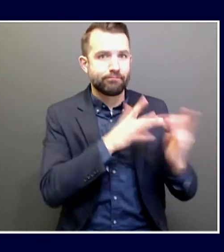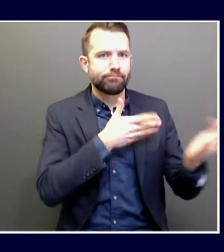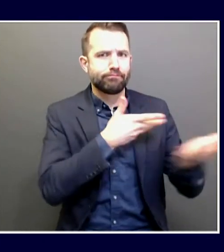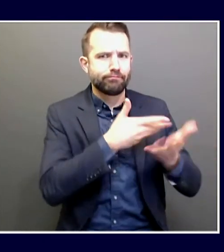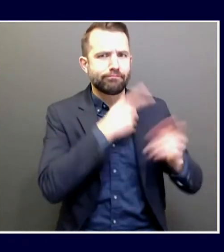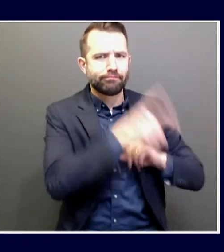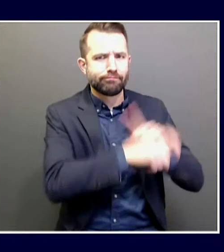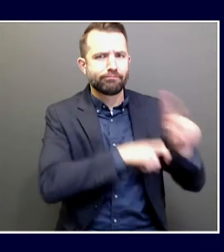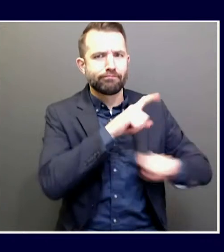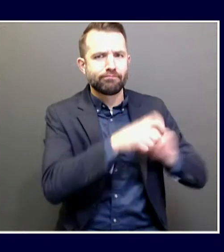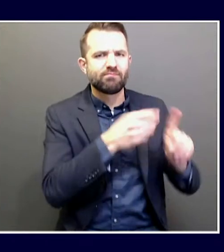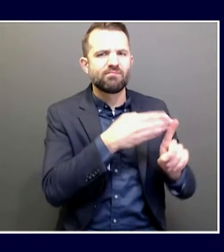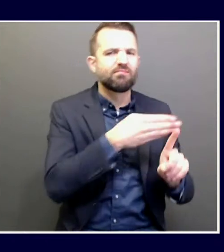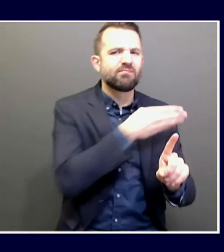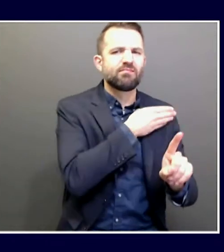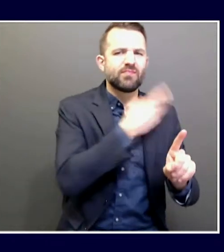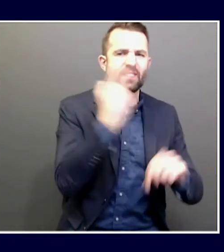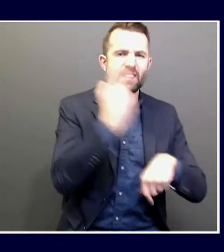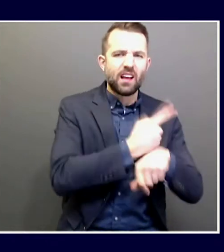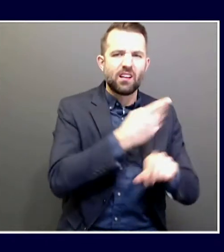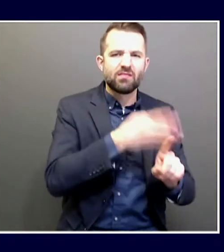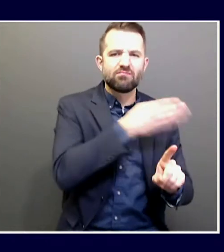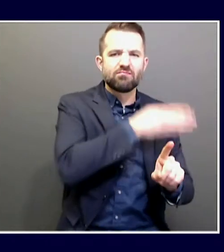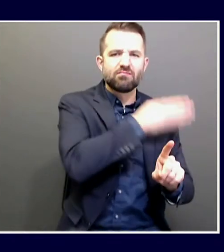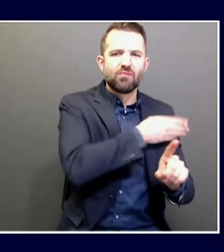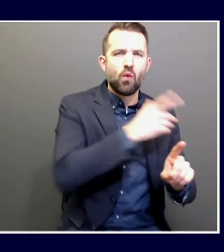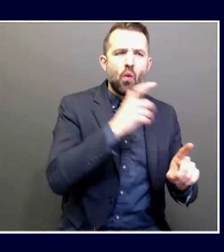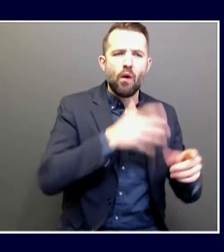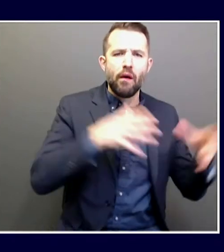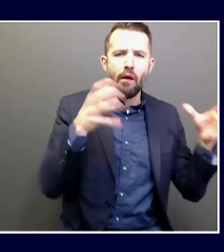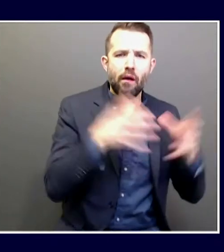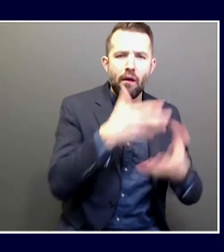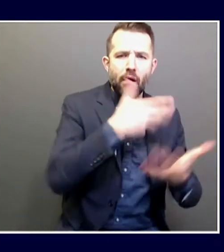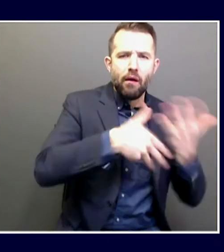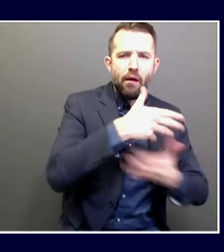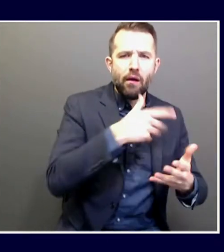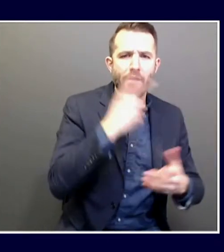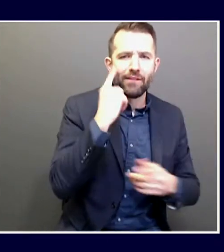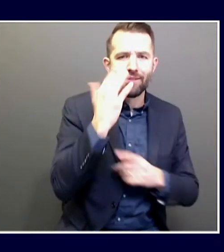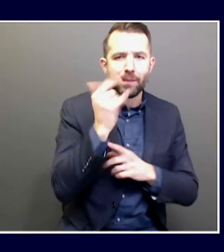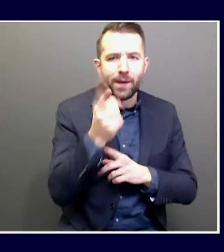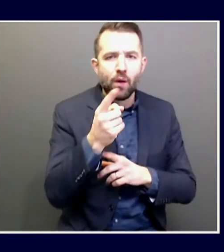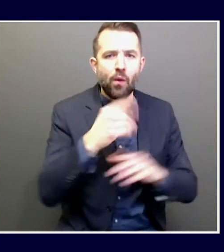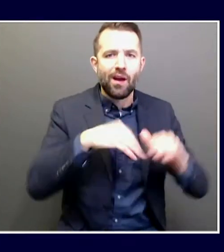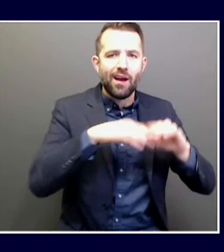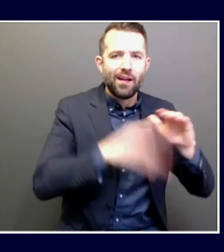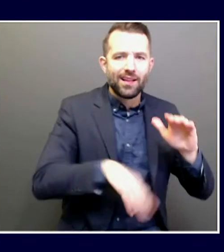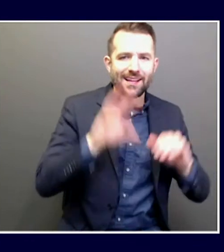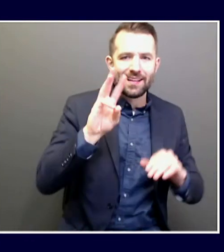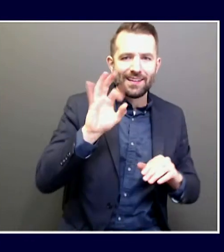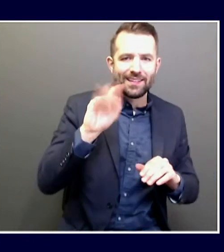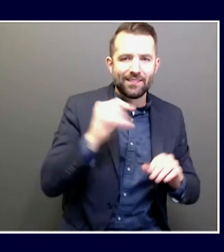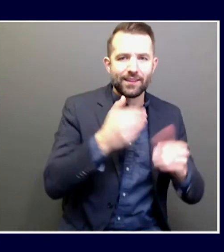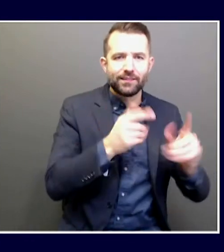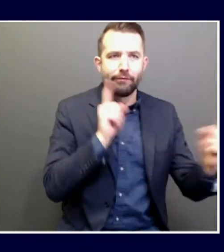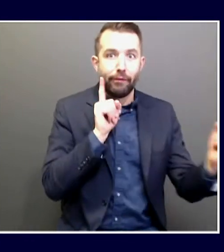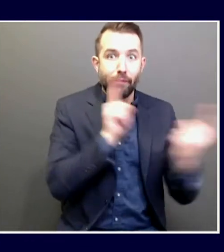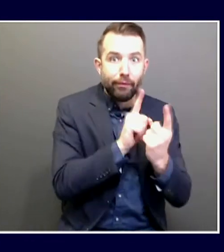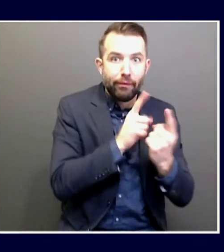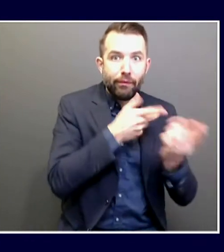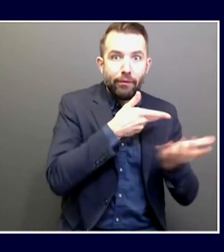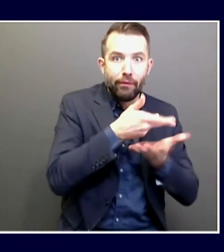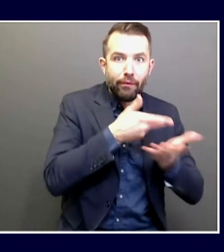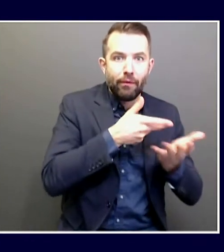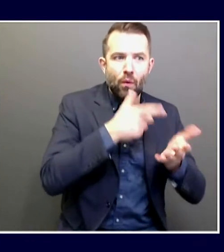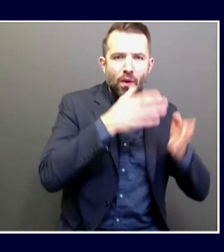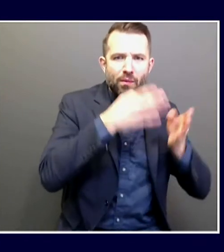contact. Those close contacts are then advised to quarantine. That entire process, in sum, is what we think